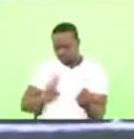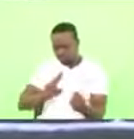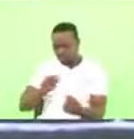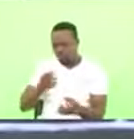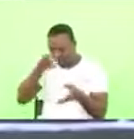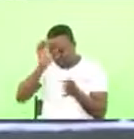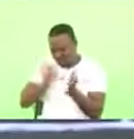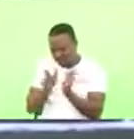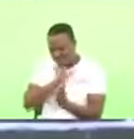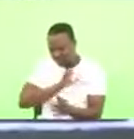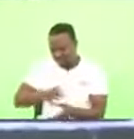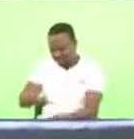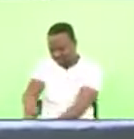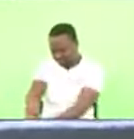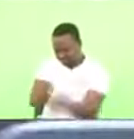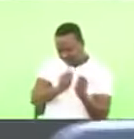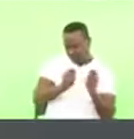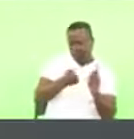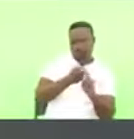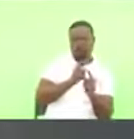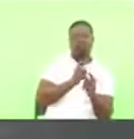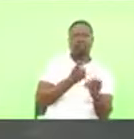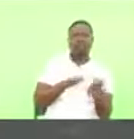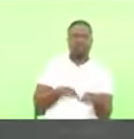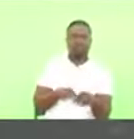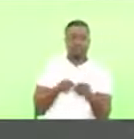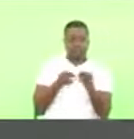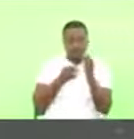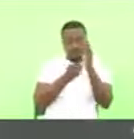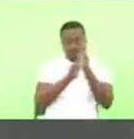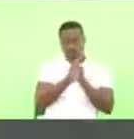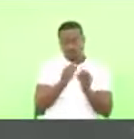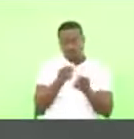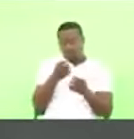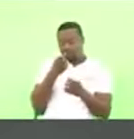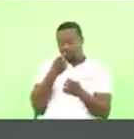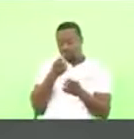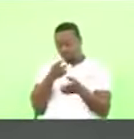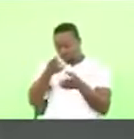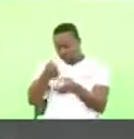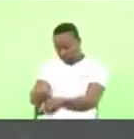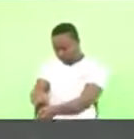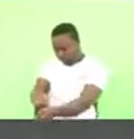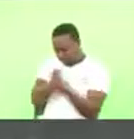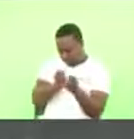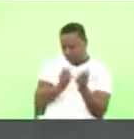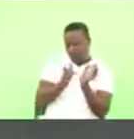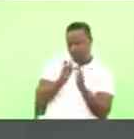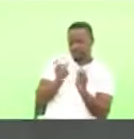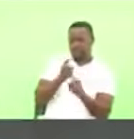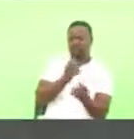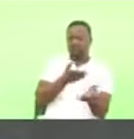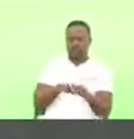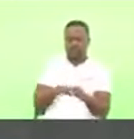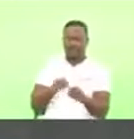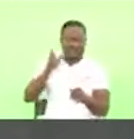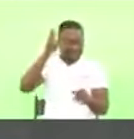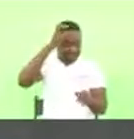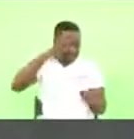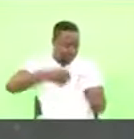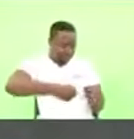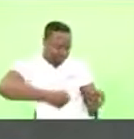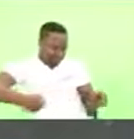dead. God raised Jesus from the dead. The devil didn't want him, but God did